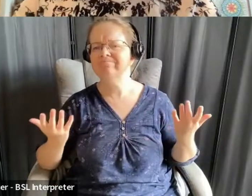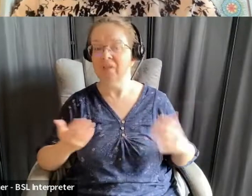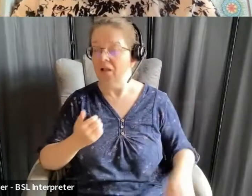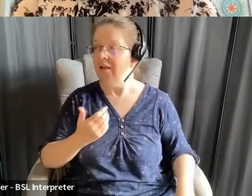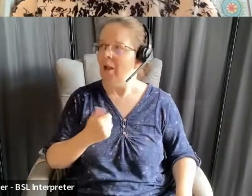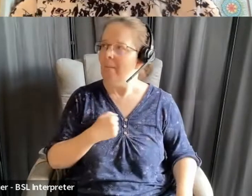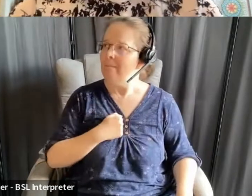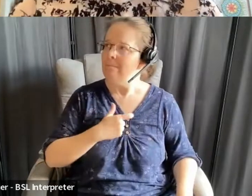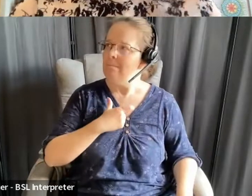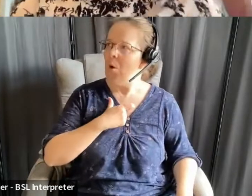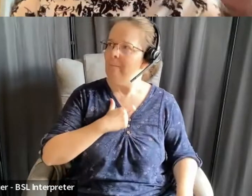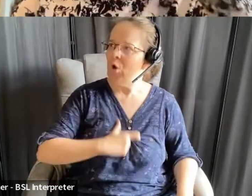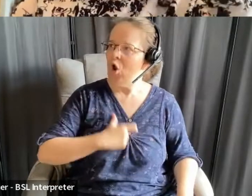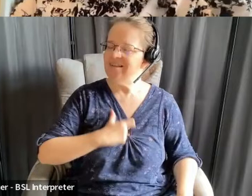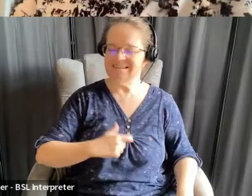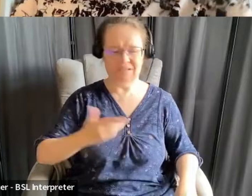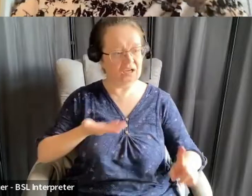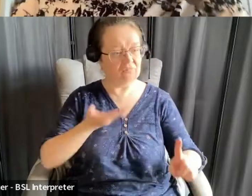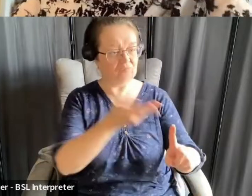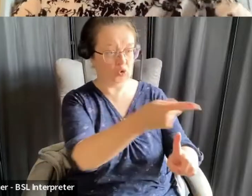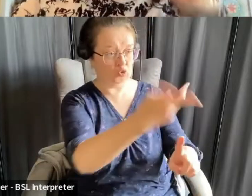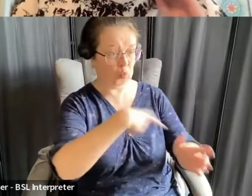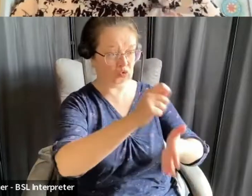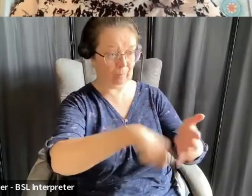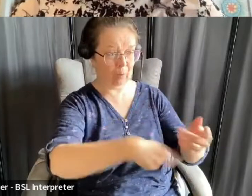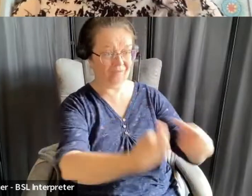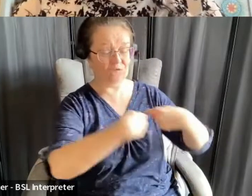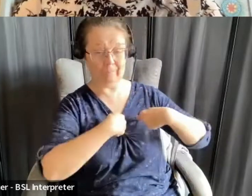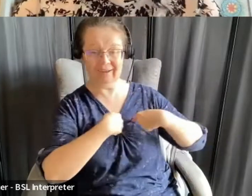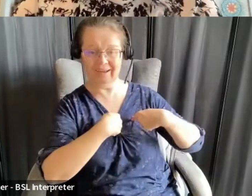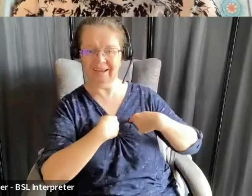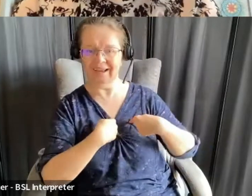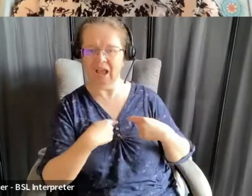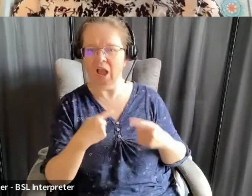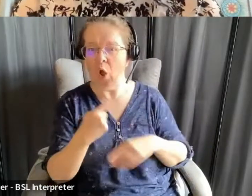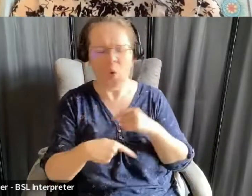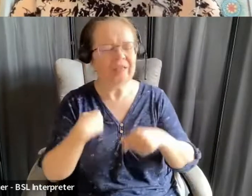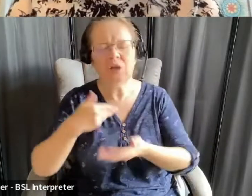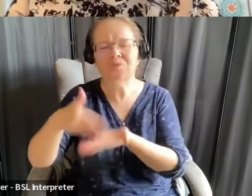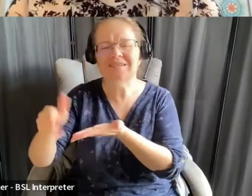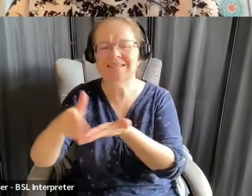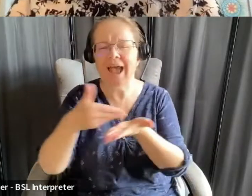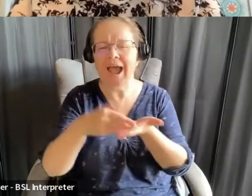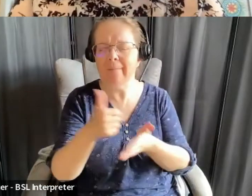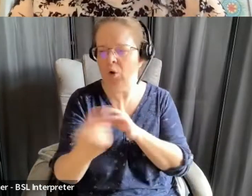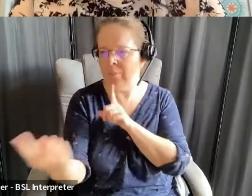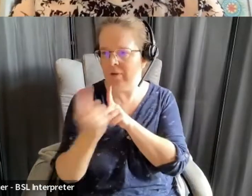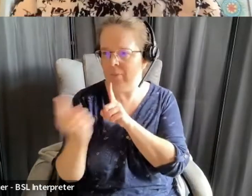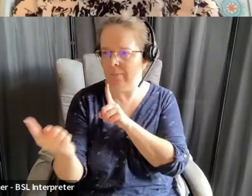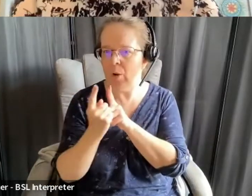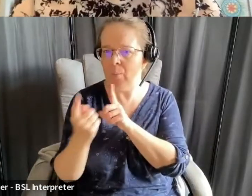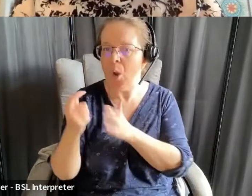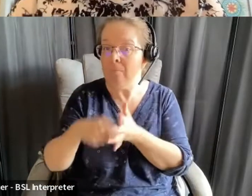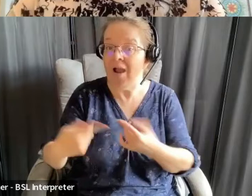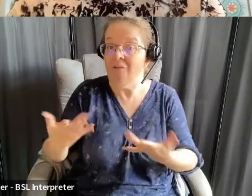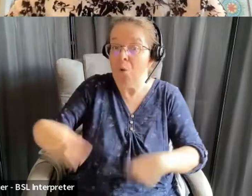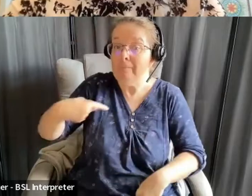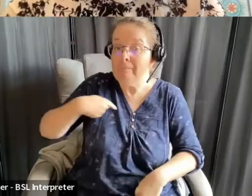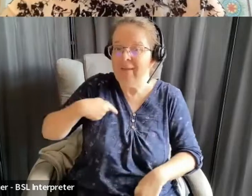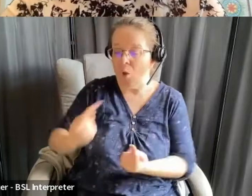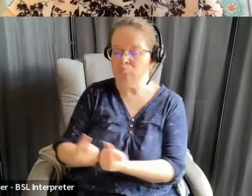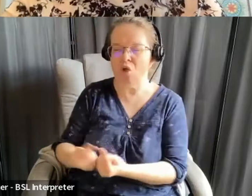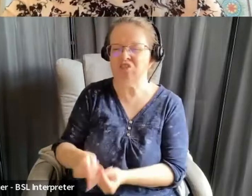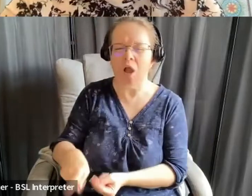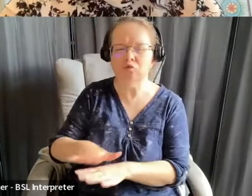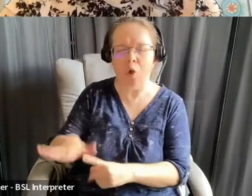personality to other people, so they want to come and buy from me, because I've noticed that all the time I was in sales, people wanted to buy from me, not necessarily the product.